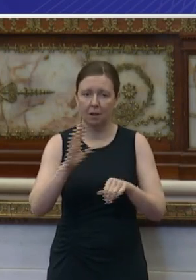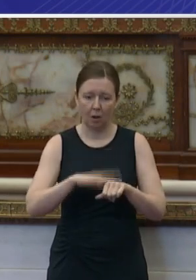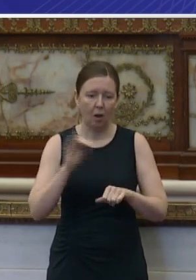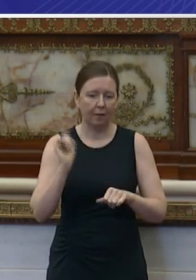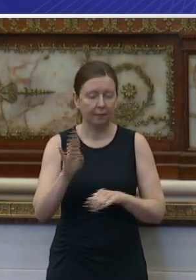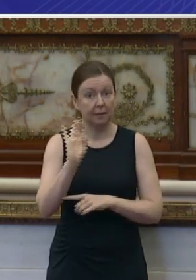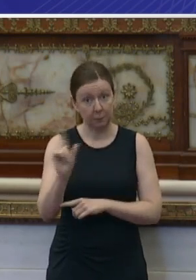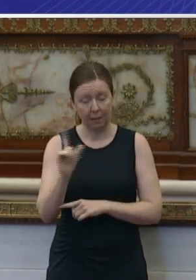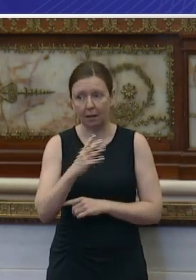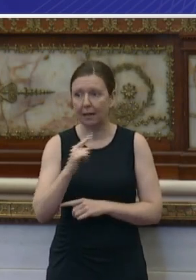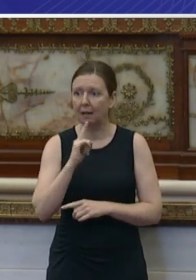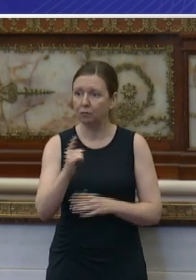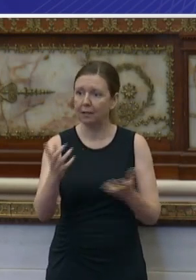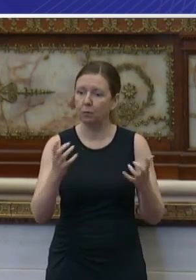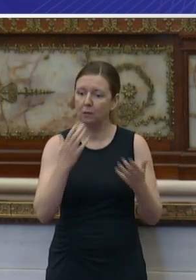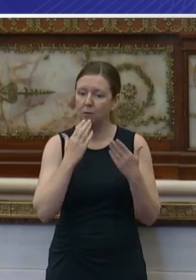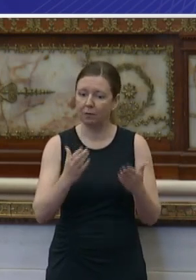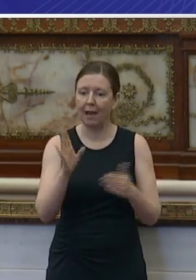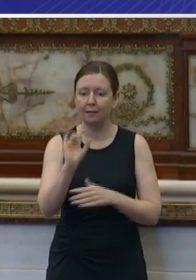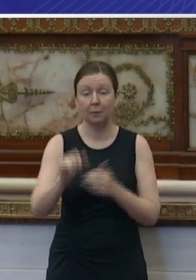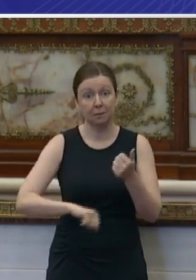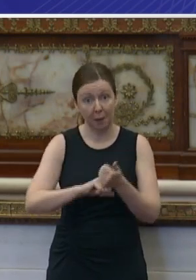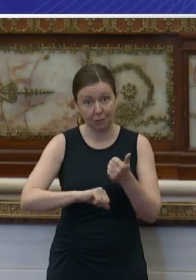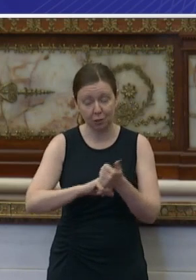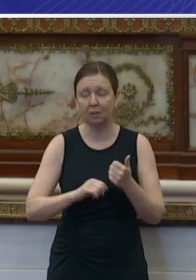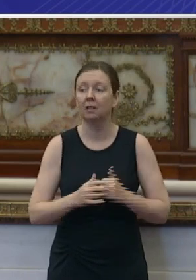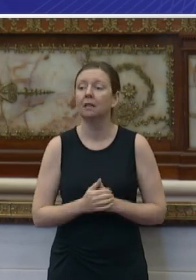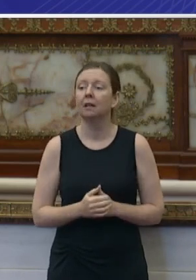this bill, and I really want to thank the bill's sponsor,